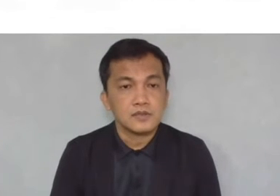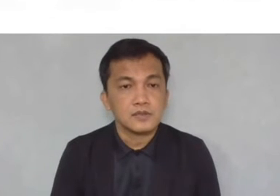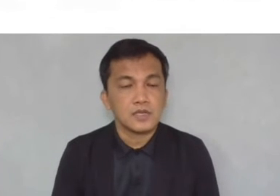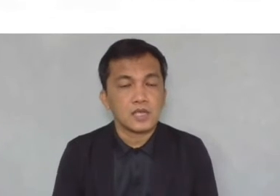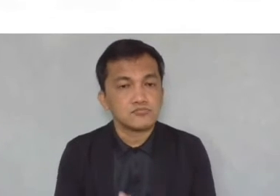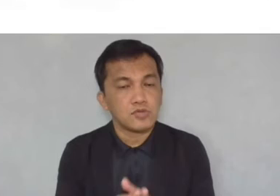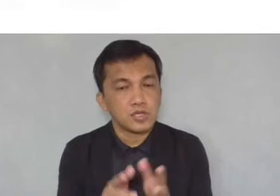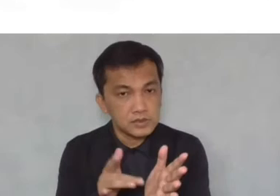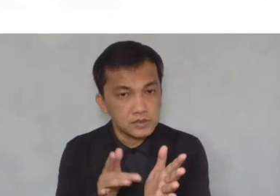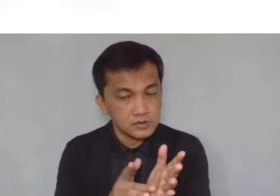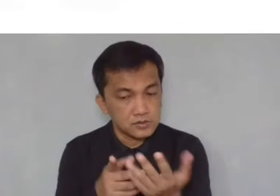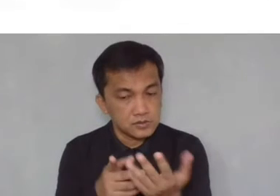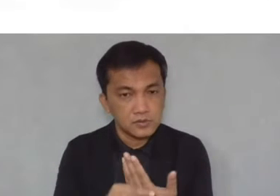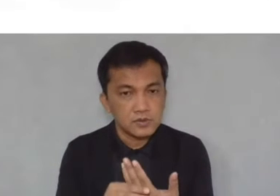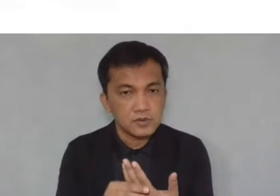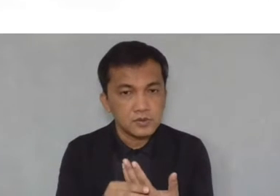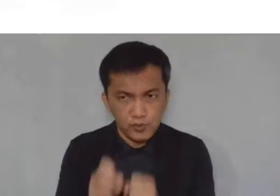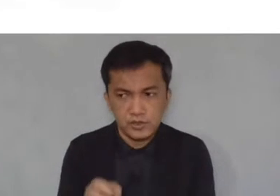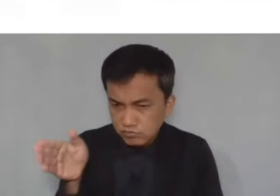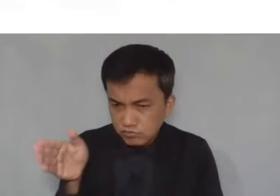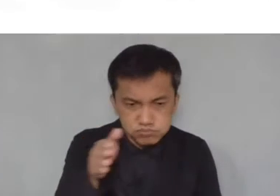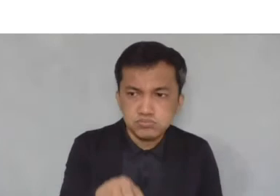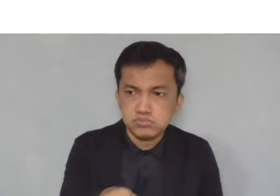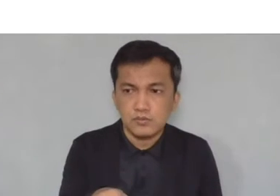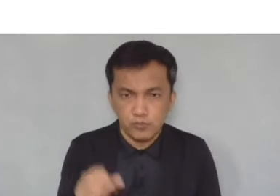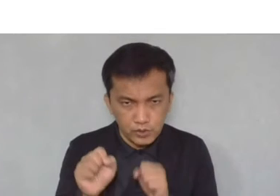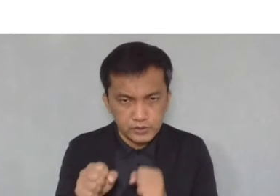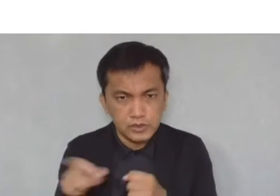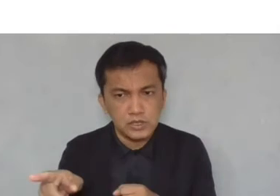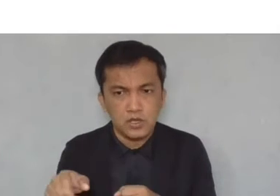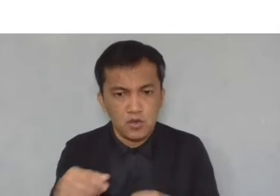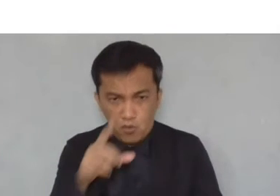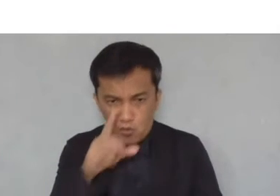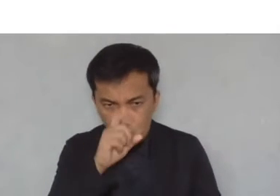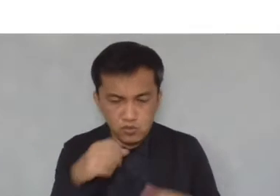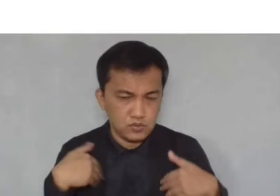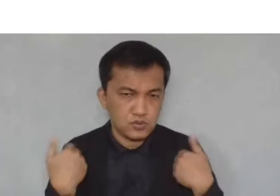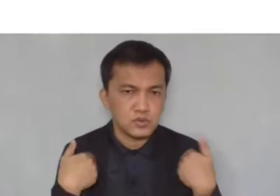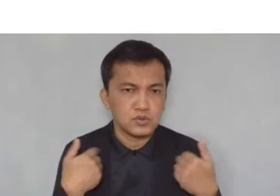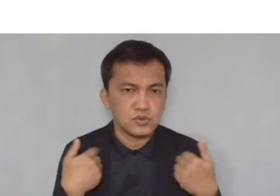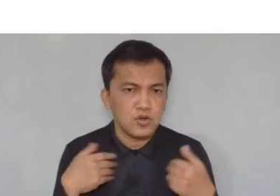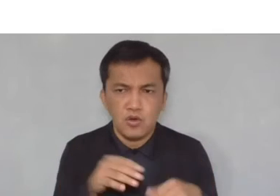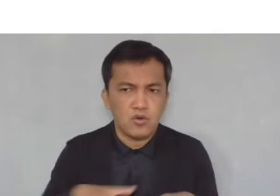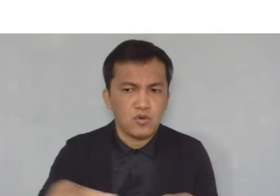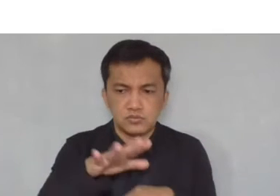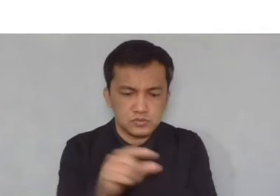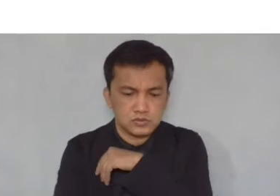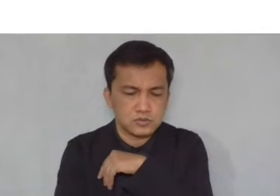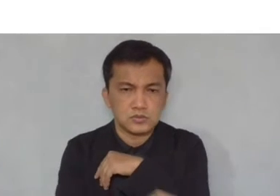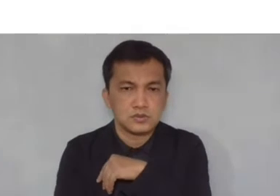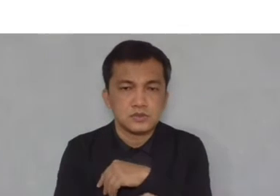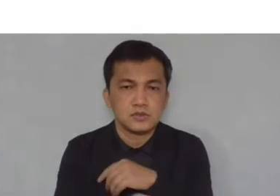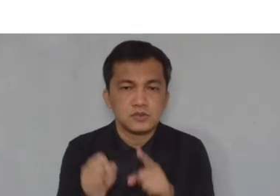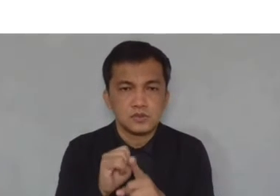Advantages of this program: it can reach almost everyone, old and young, all strata of the society,